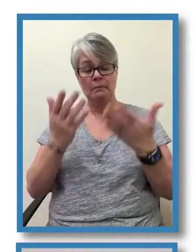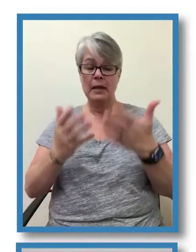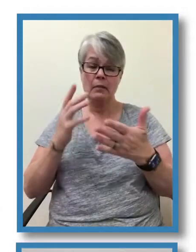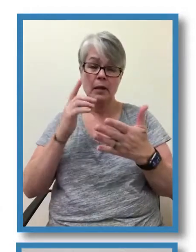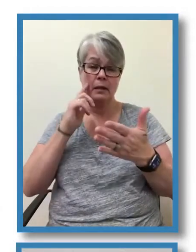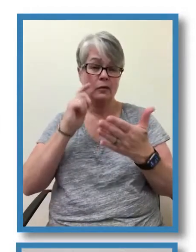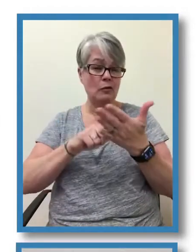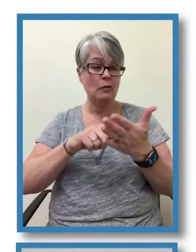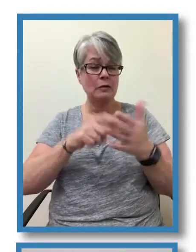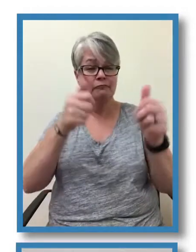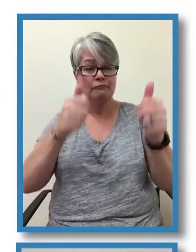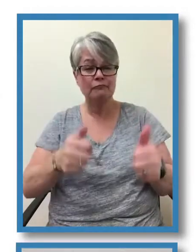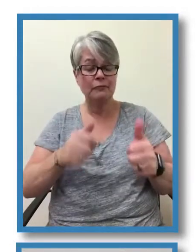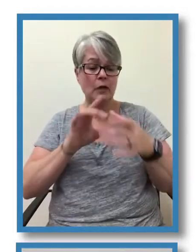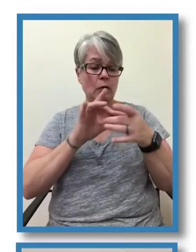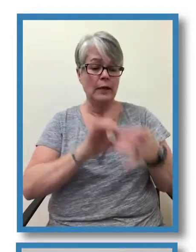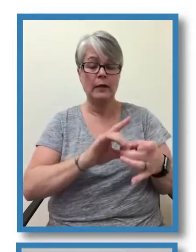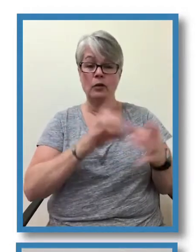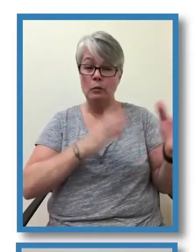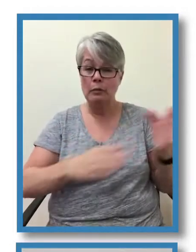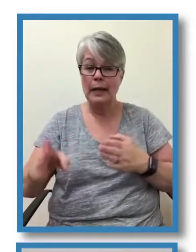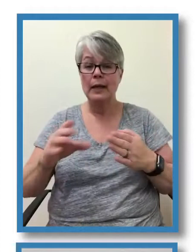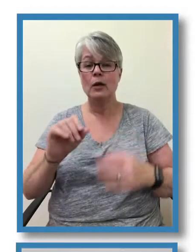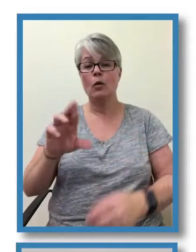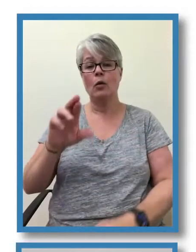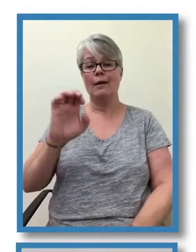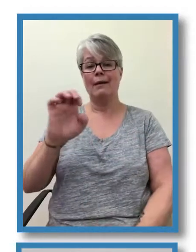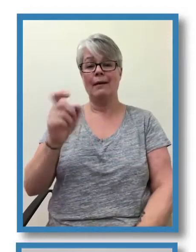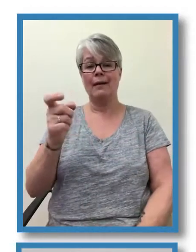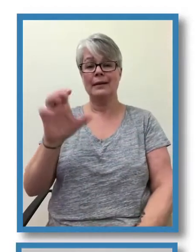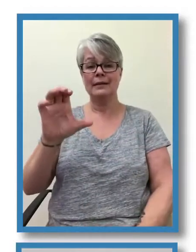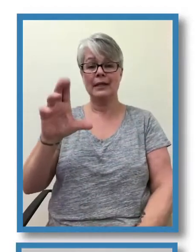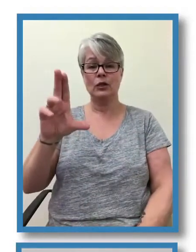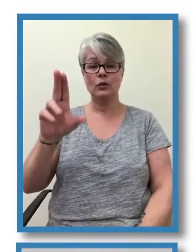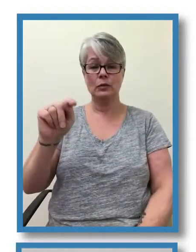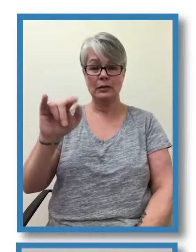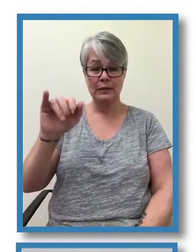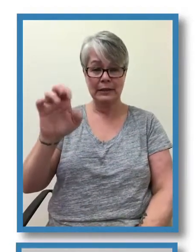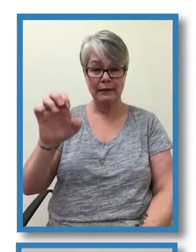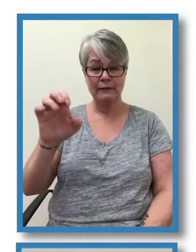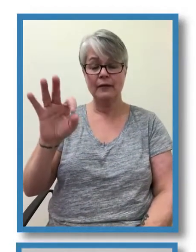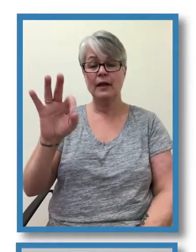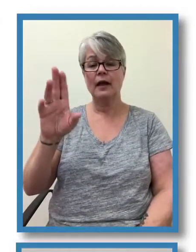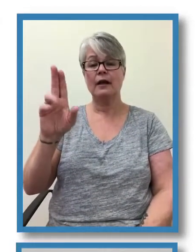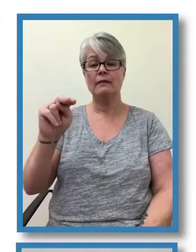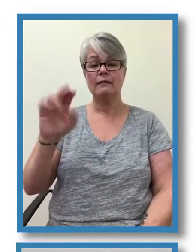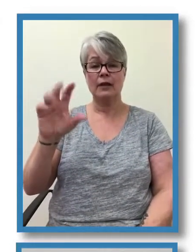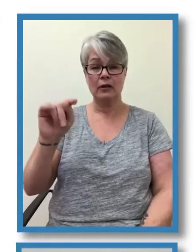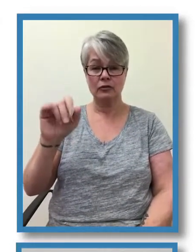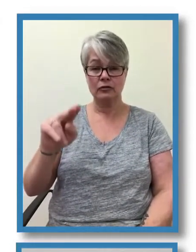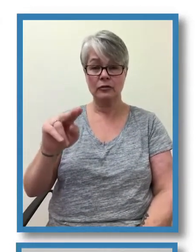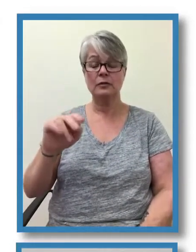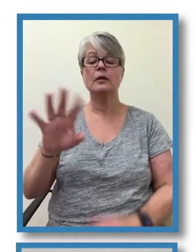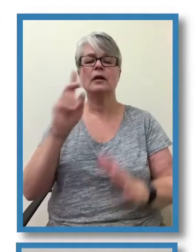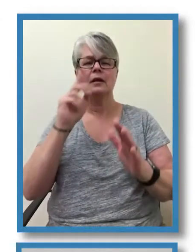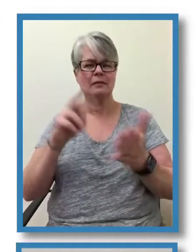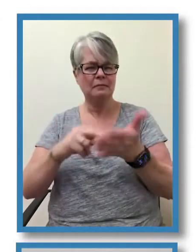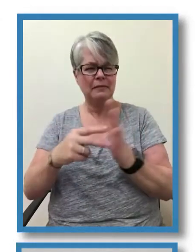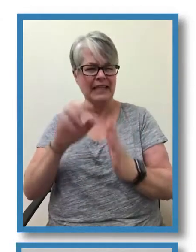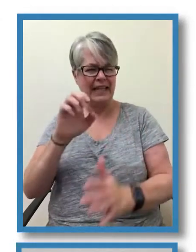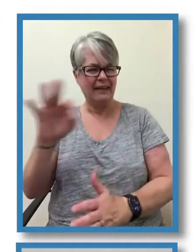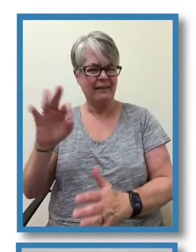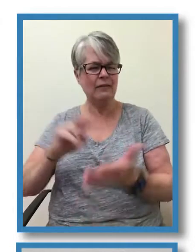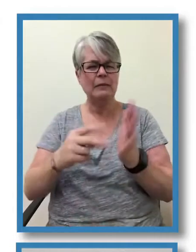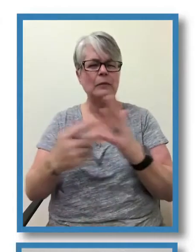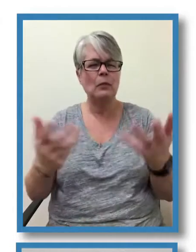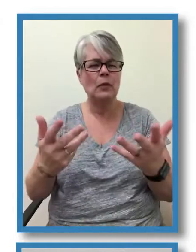now can't assemble a meal in the way that they used to be, particularly some of those occasions where they're having the family over,